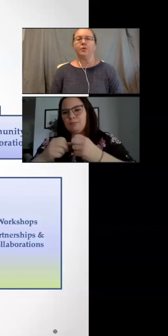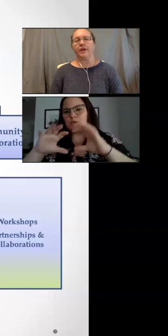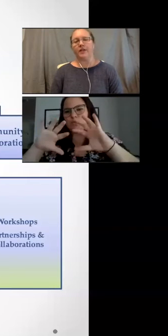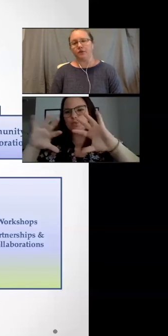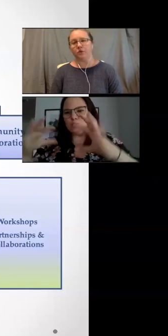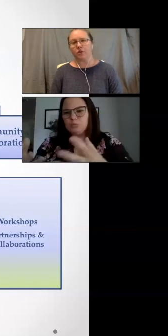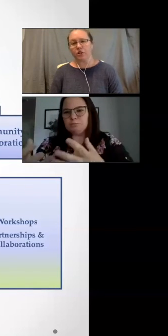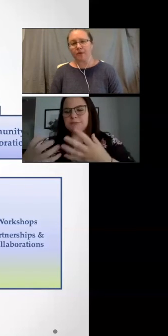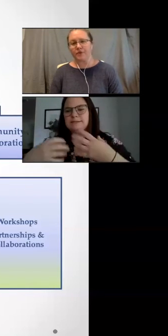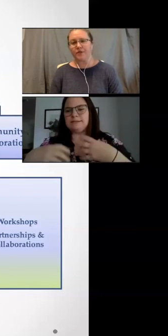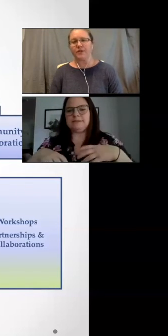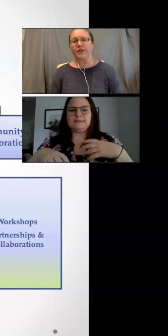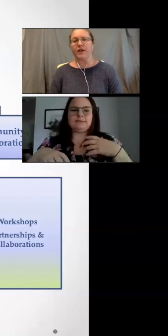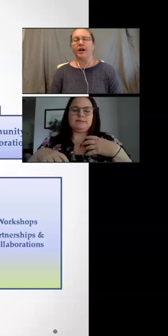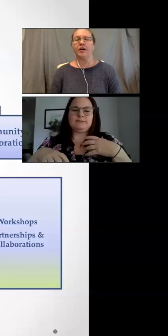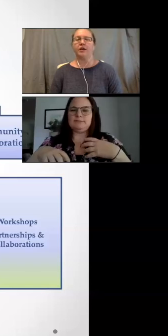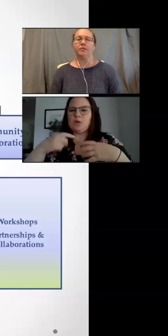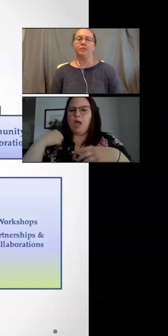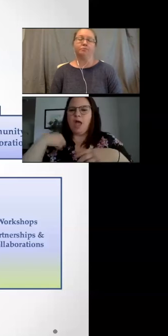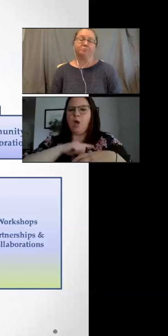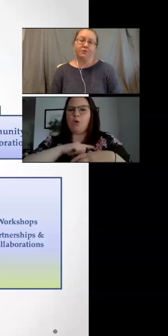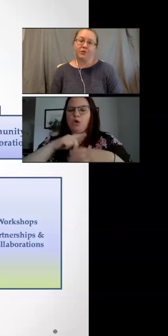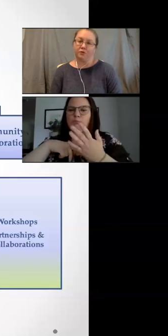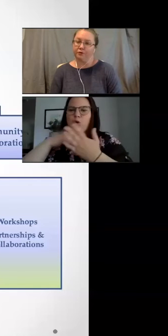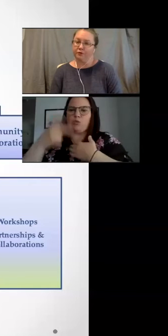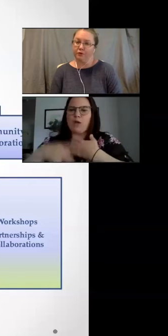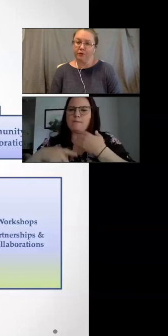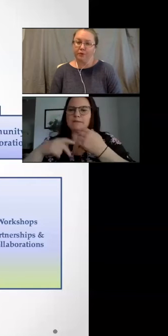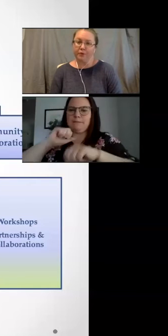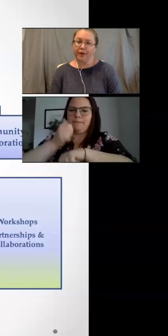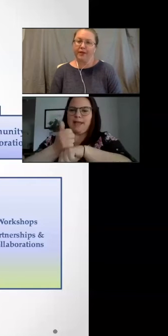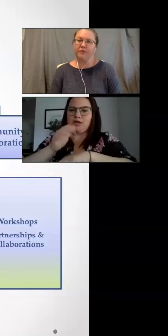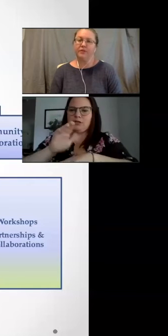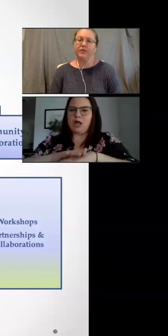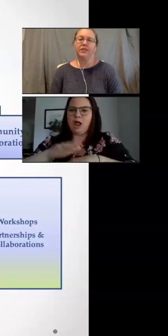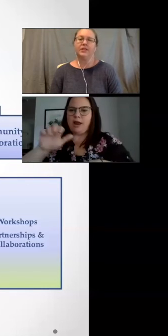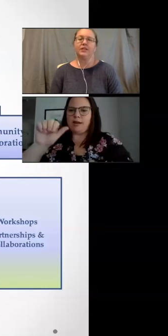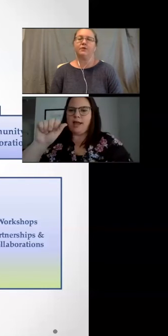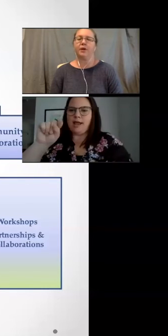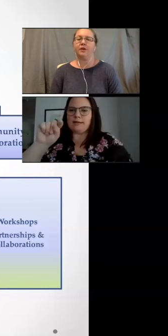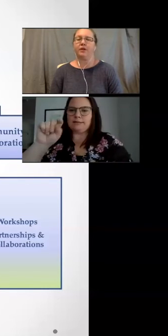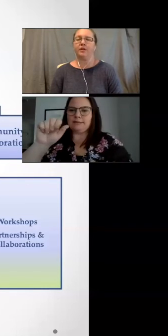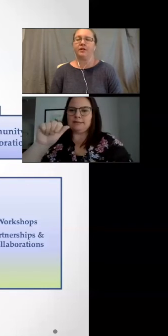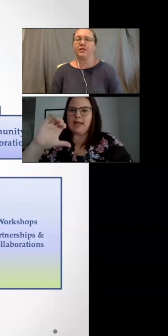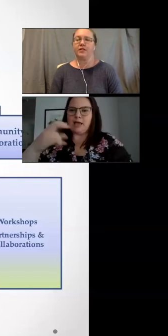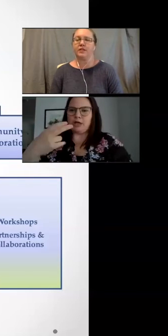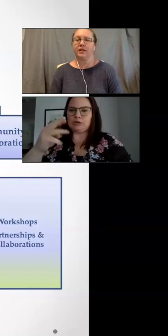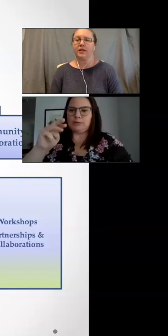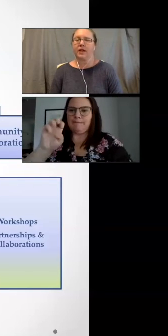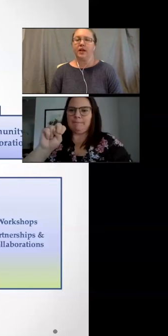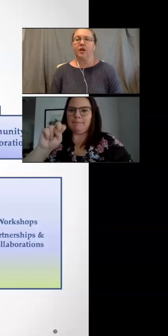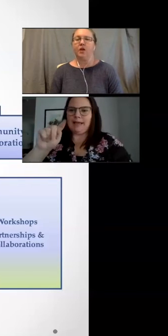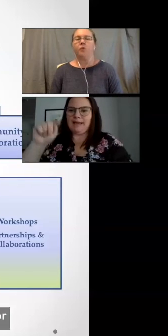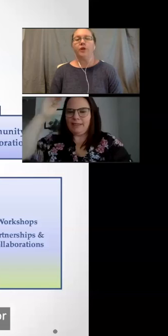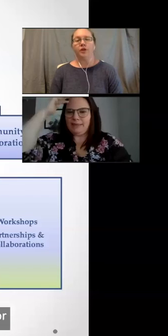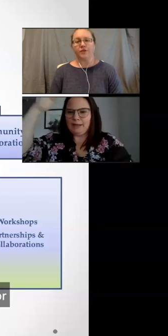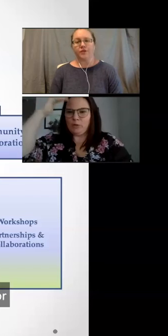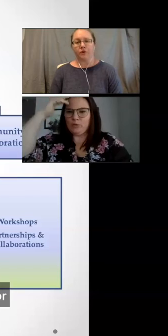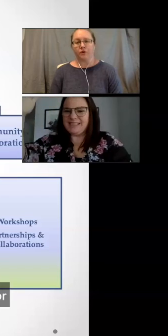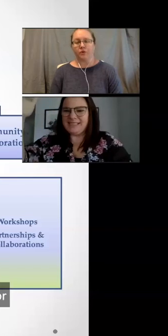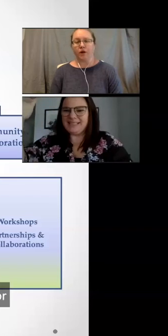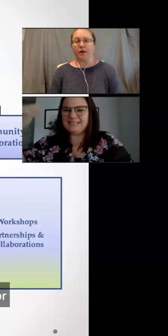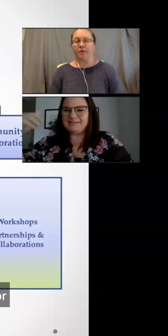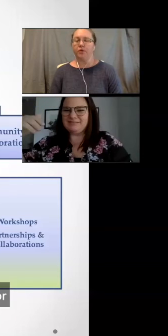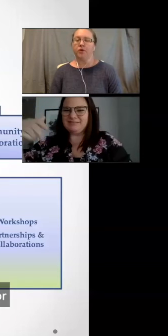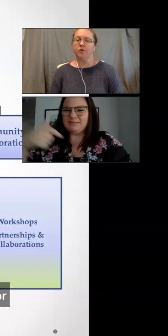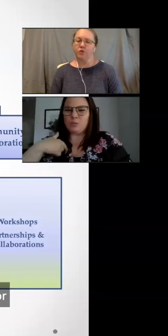We provide different workshops, sort of group activities for parents. We